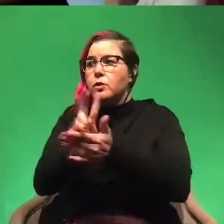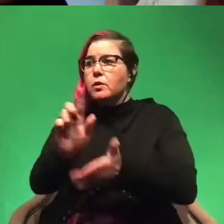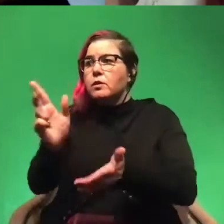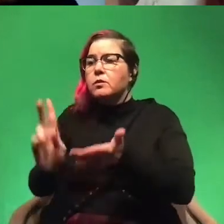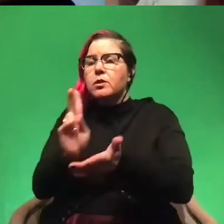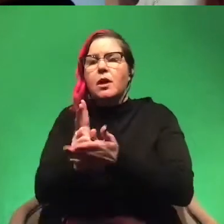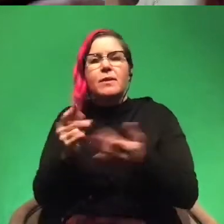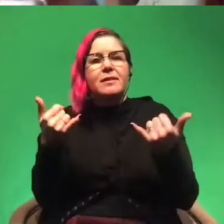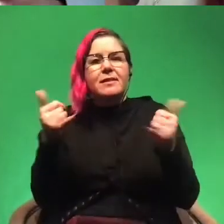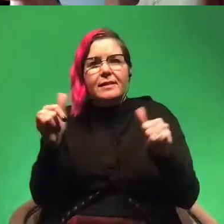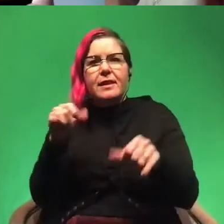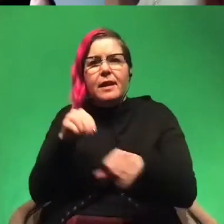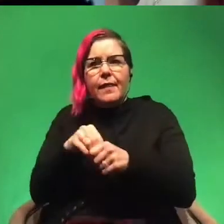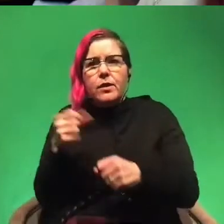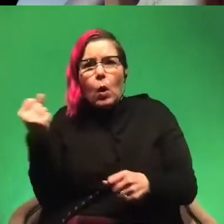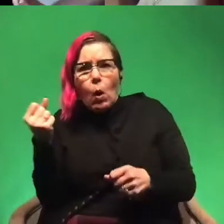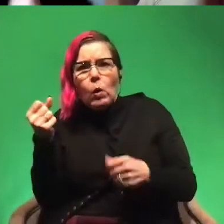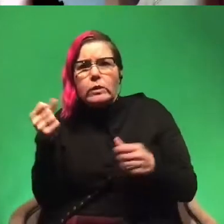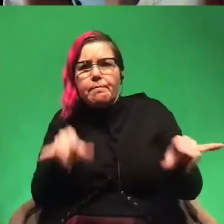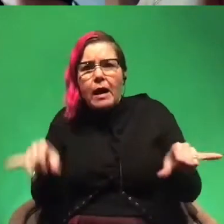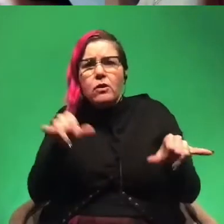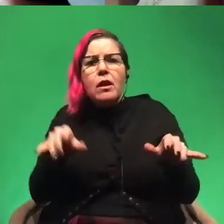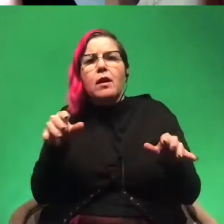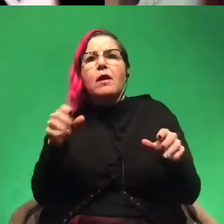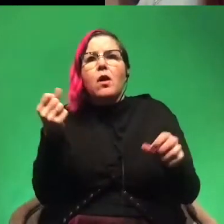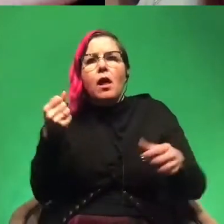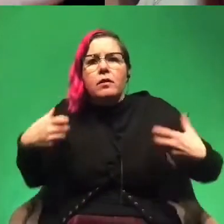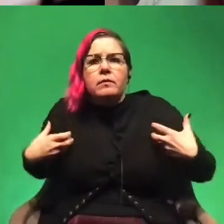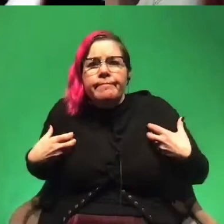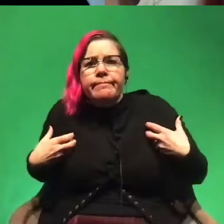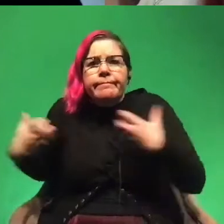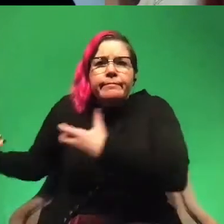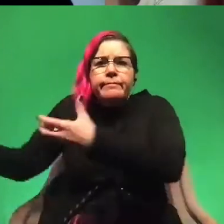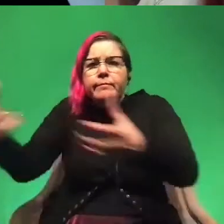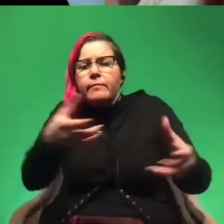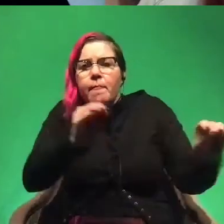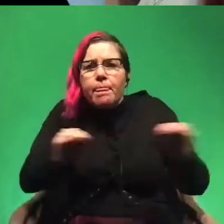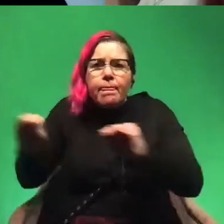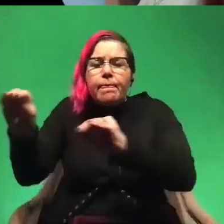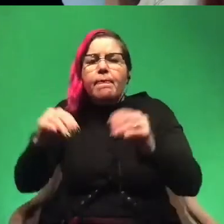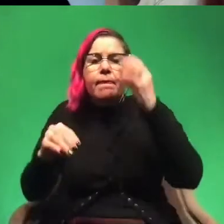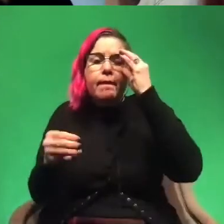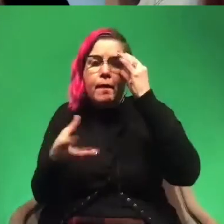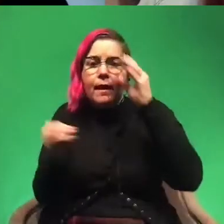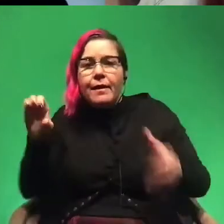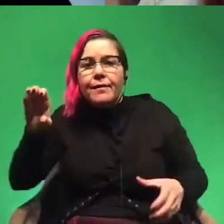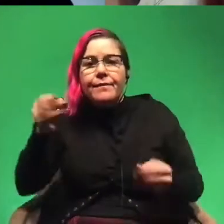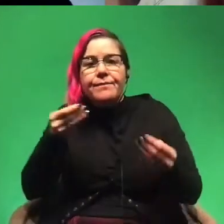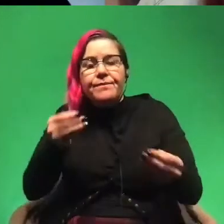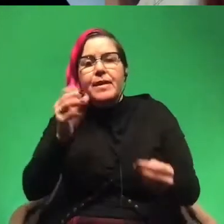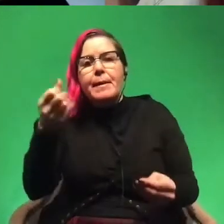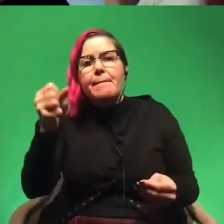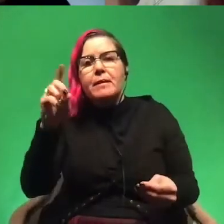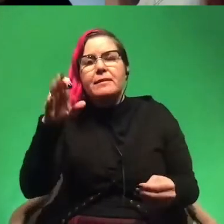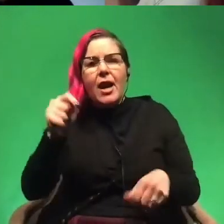still in this holding pattern. They're still being passed around. They're being held under their arms and shifted around. They're being fed a milk diet much